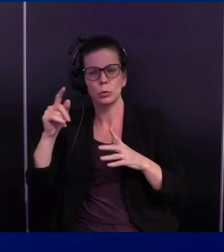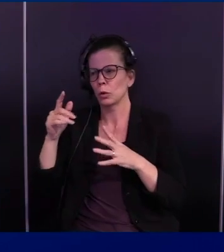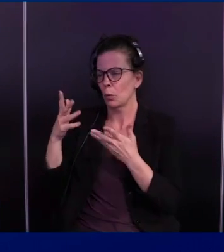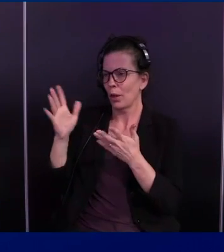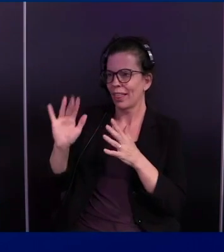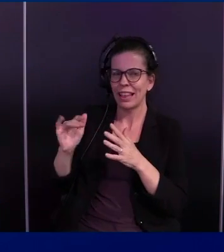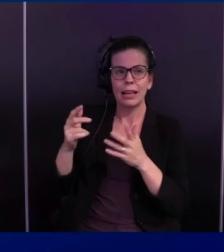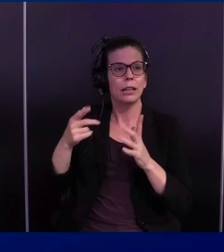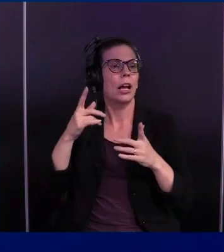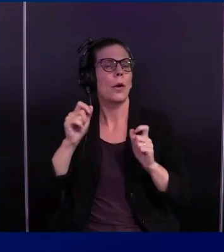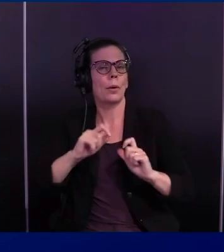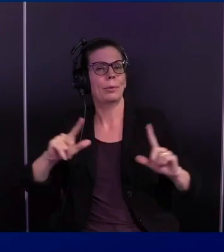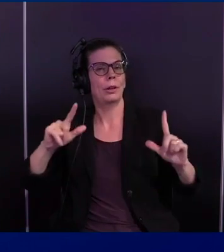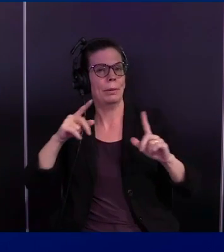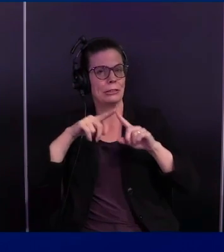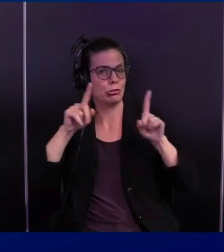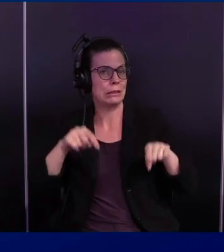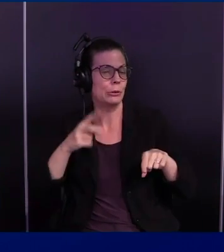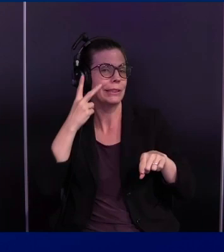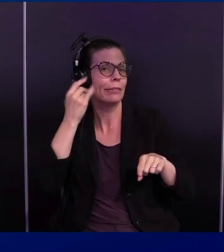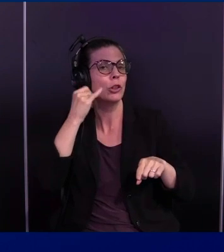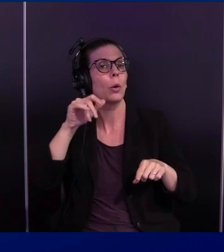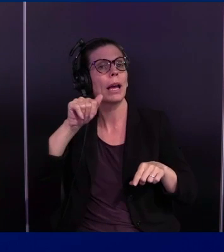up, and then we should be able to see that if you go to